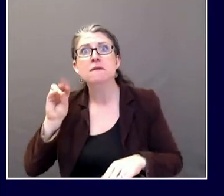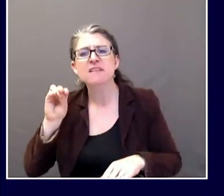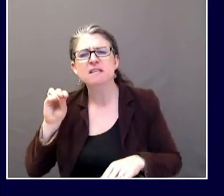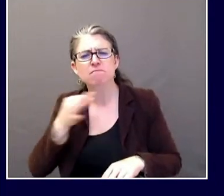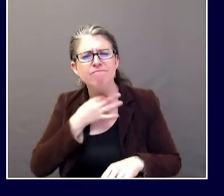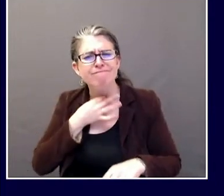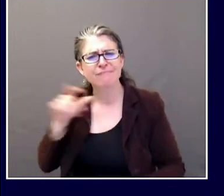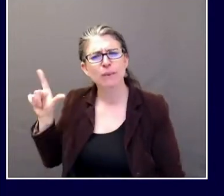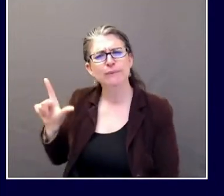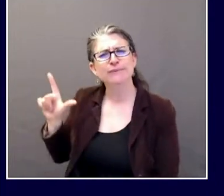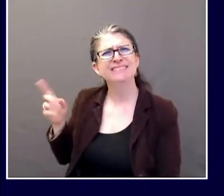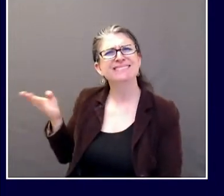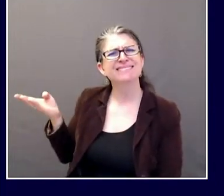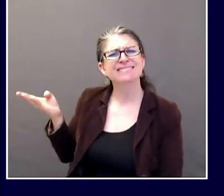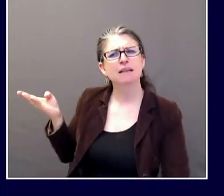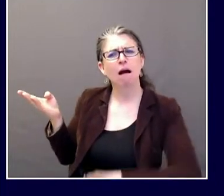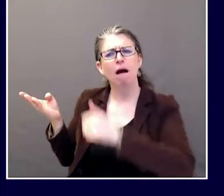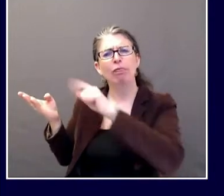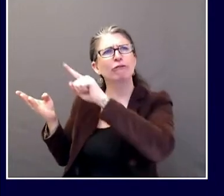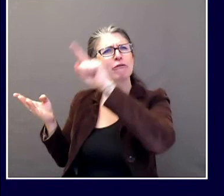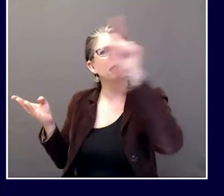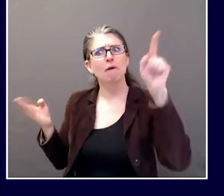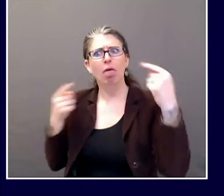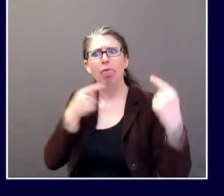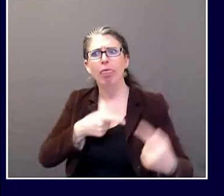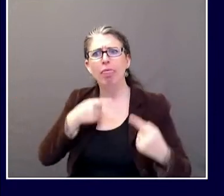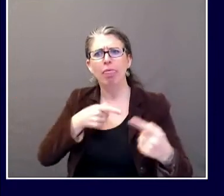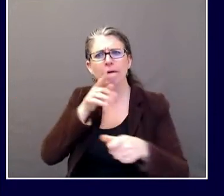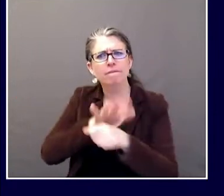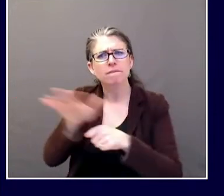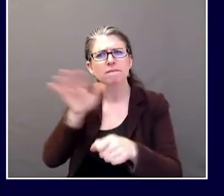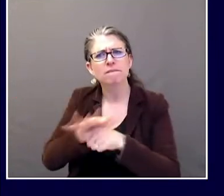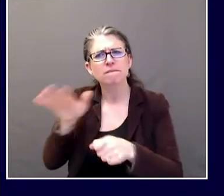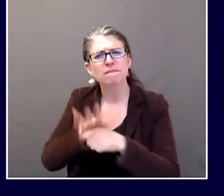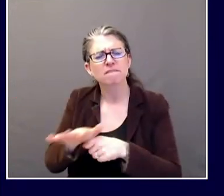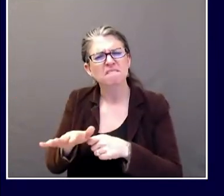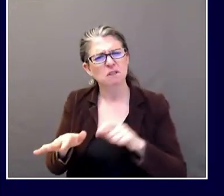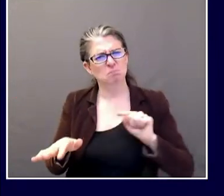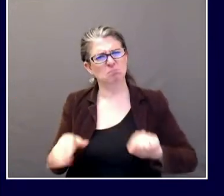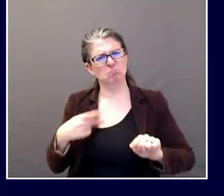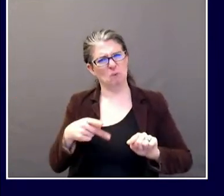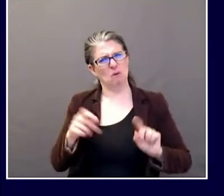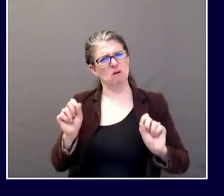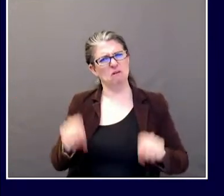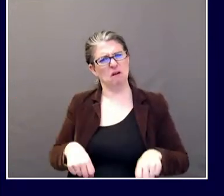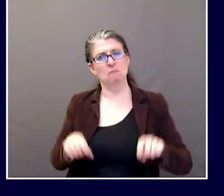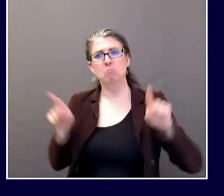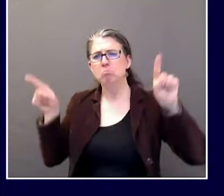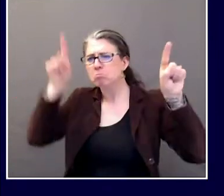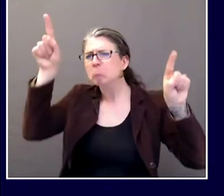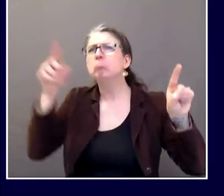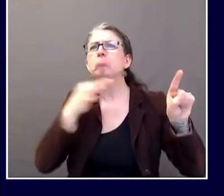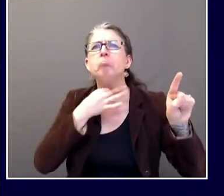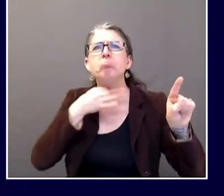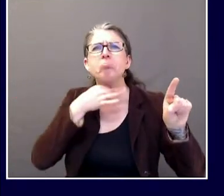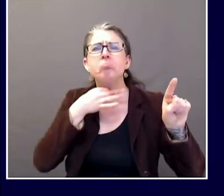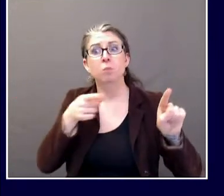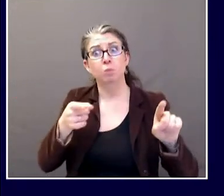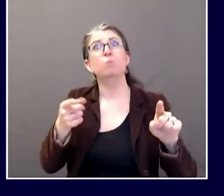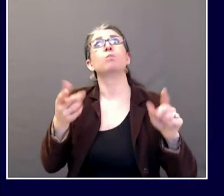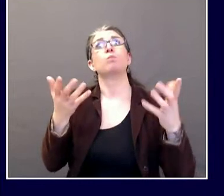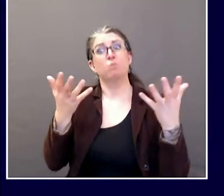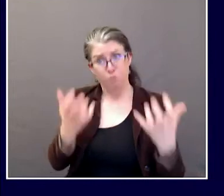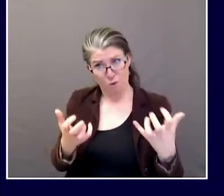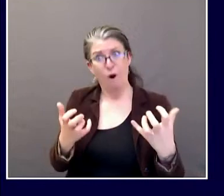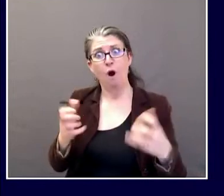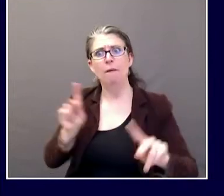especially if people are being encouraged to get vaccinated at their local hospital. Sure. Jessica, I hear what